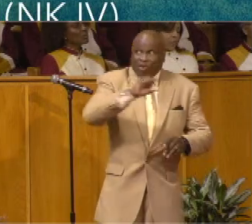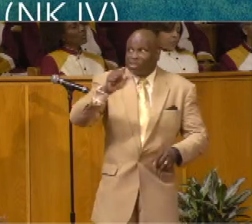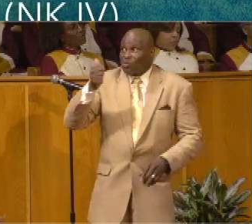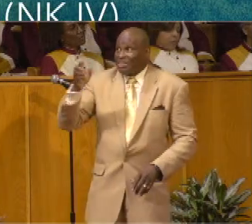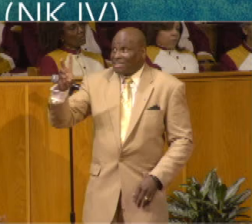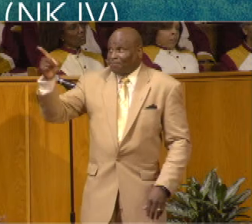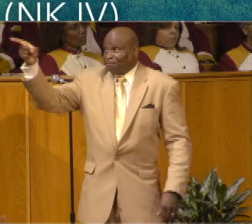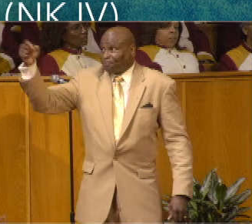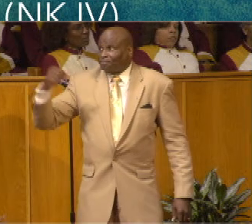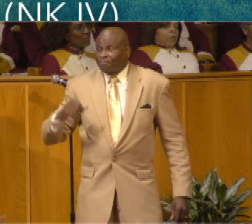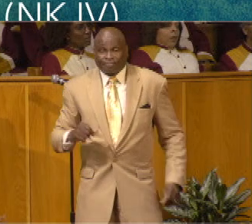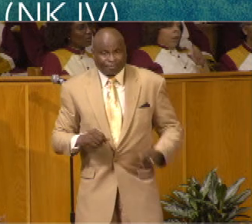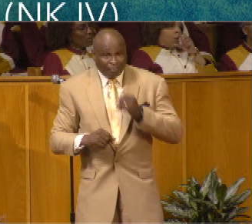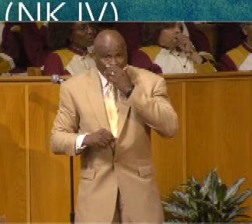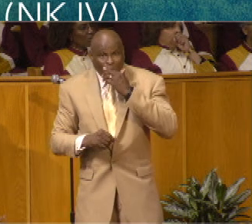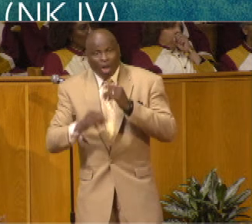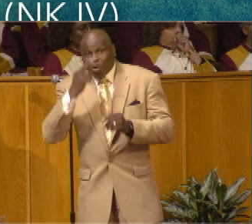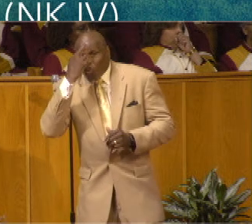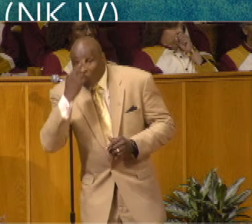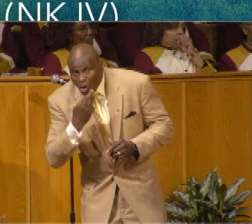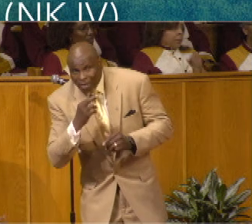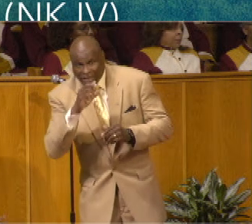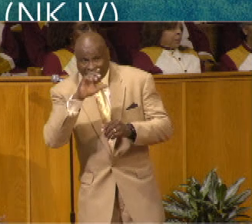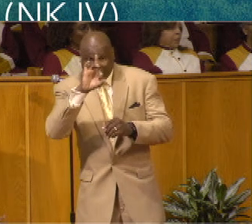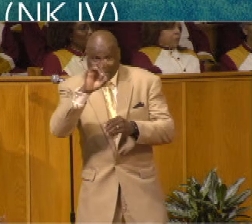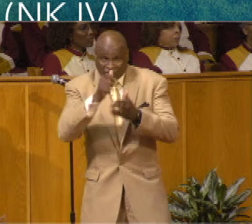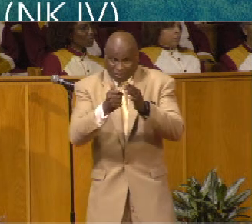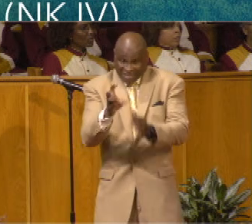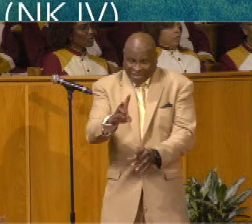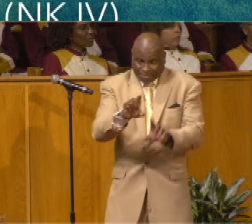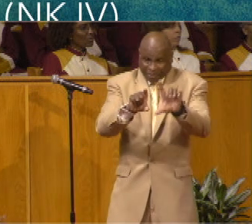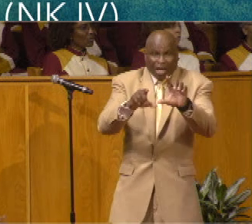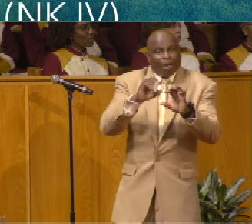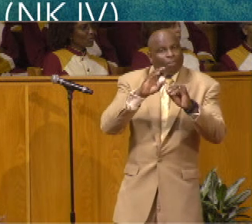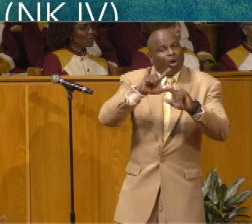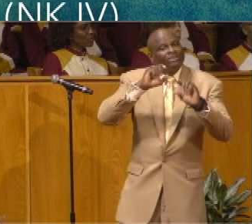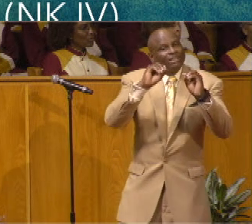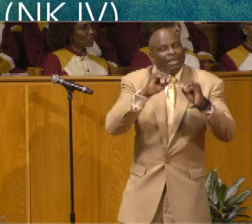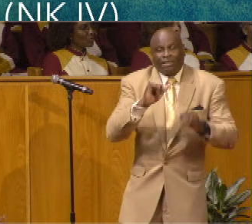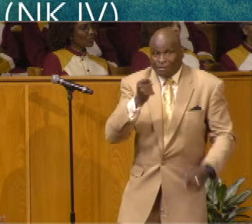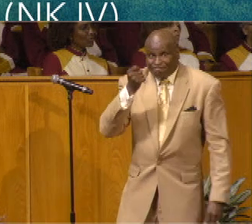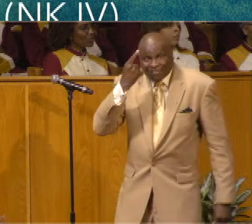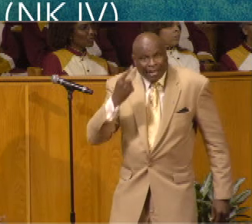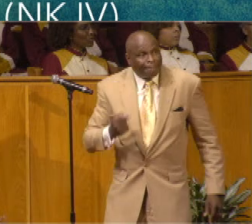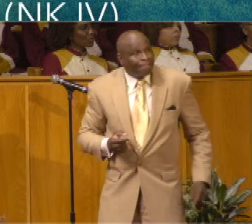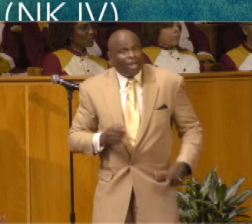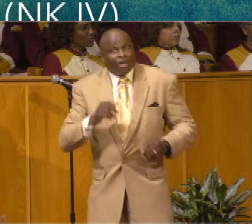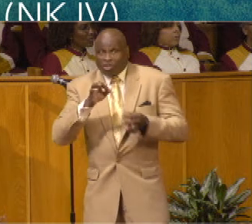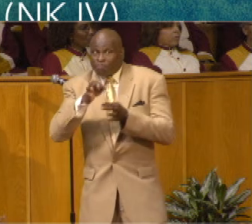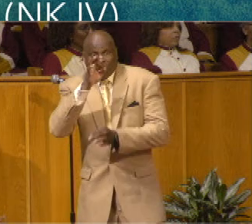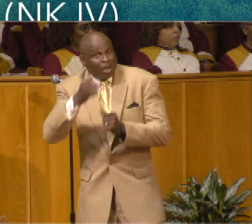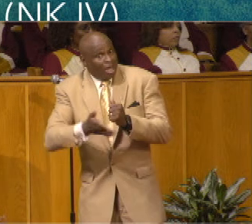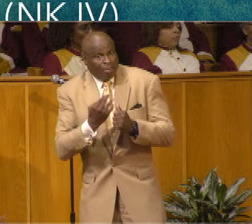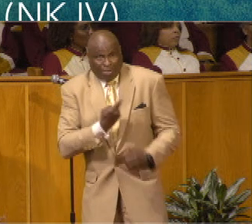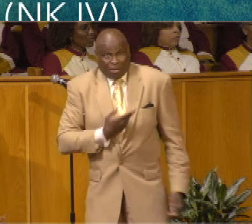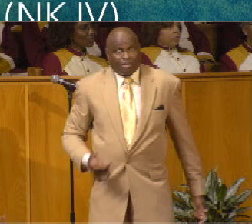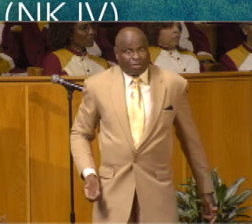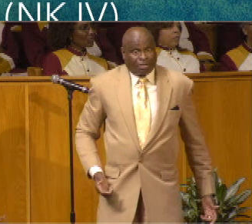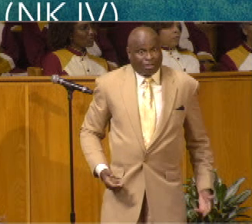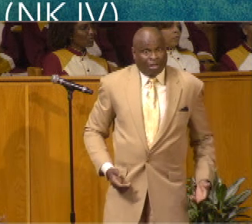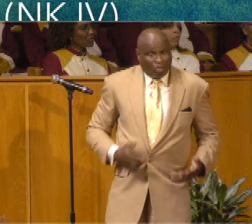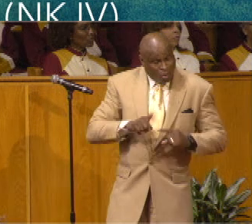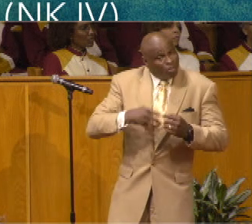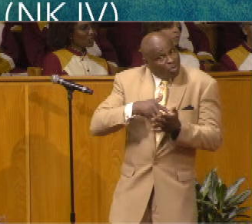26. In Romans 8, 26, here's what Paul teaches. He said, listen, y'all, the Spirit helps us in